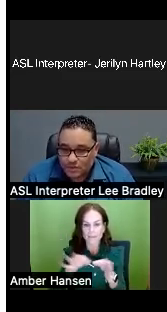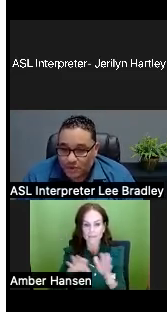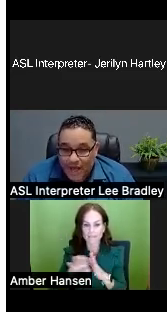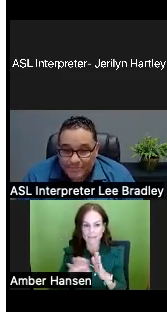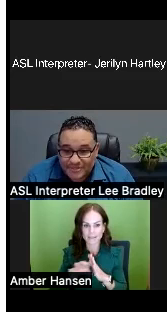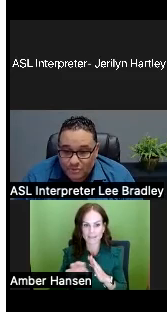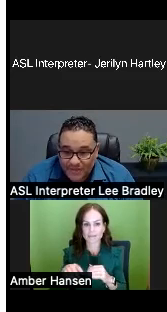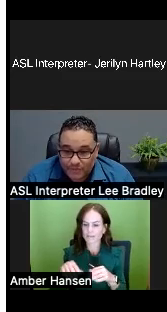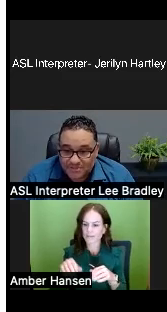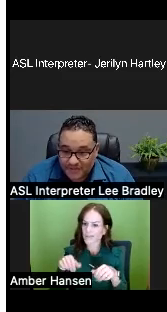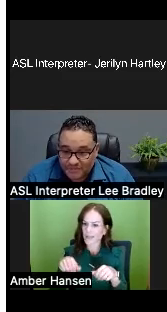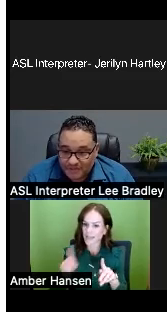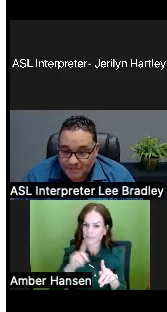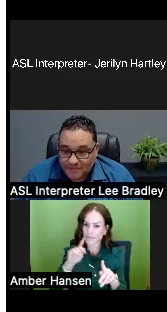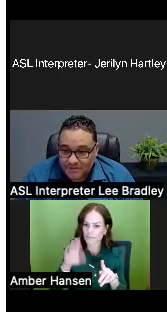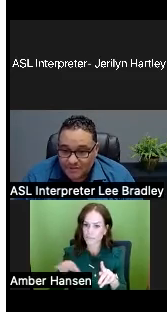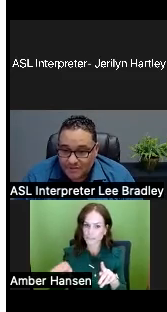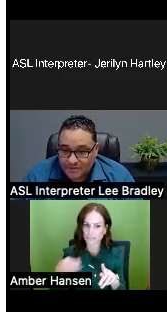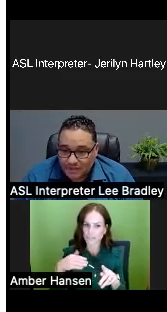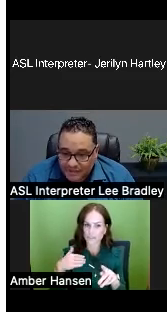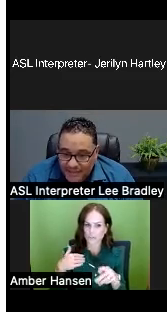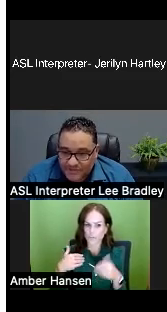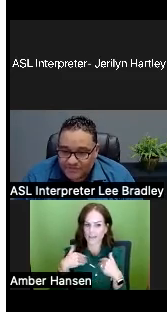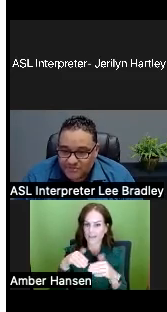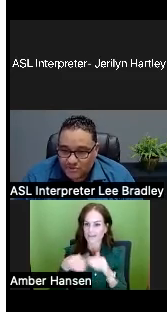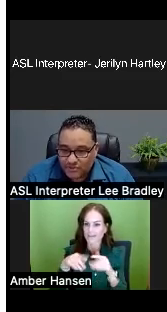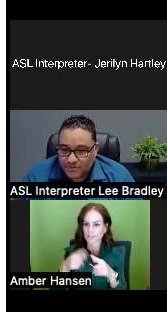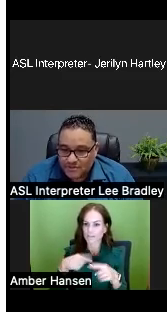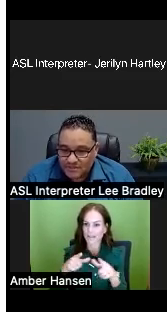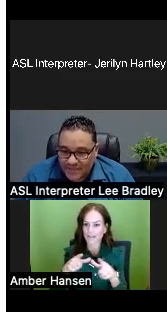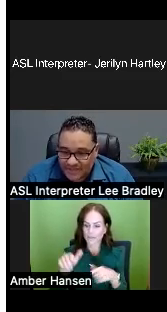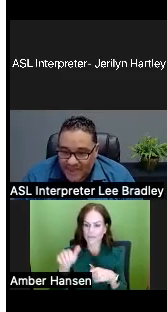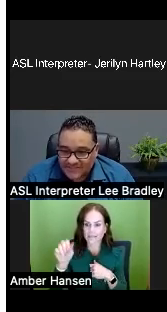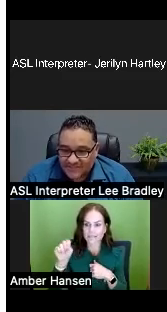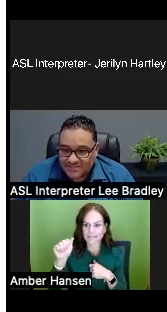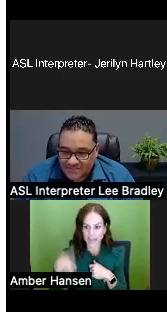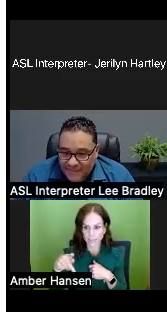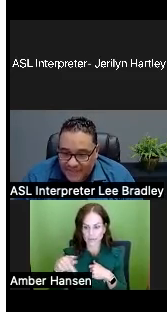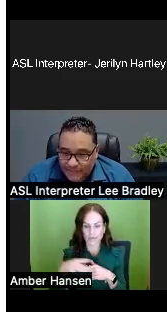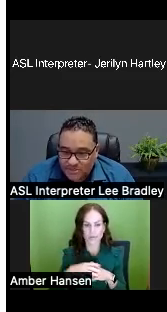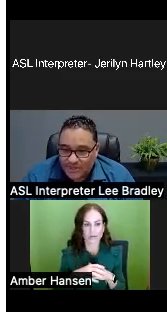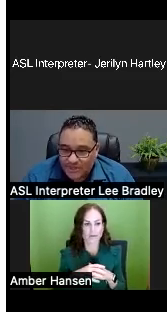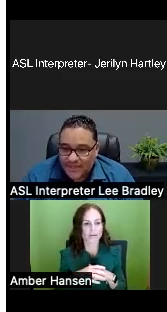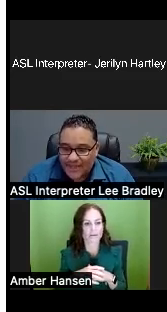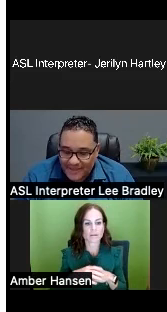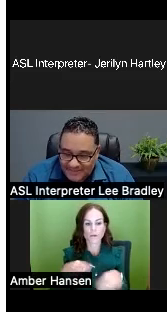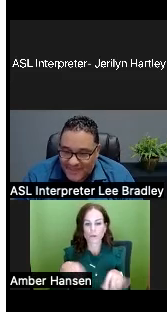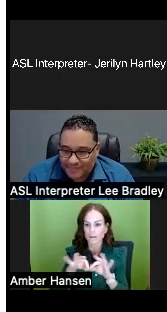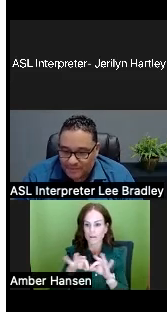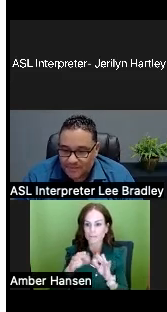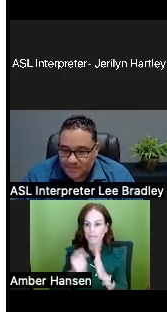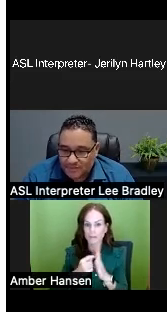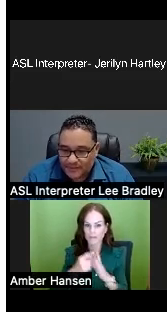So for optimal language development, allow deaf children to have access to sign language